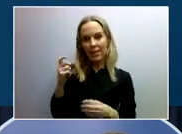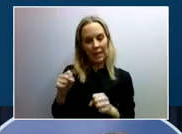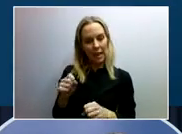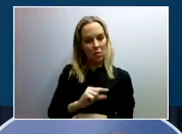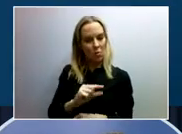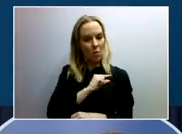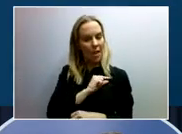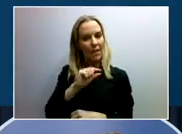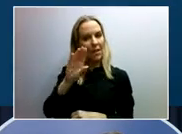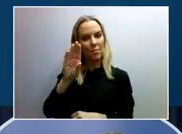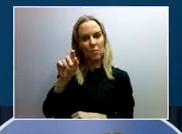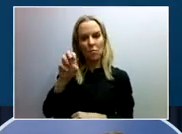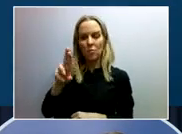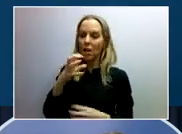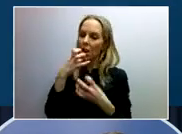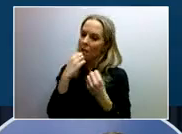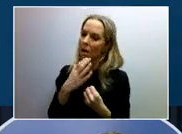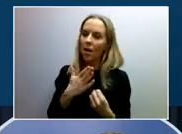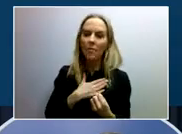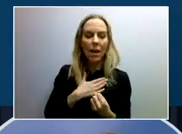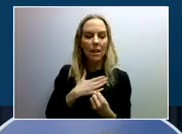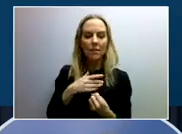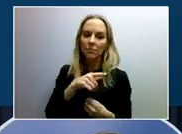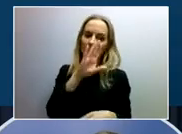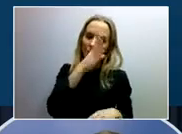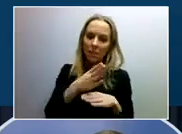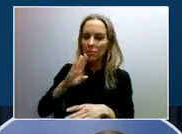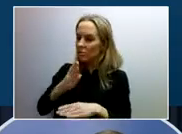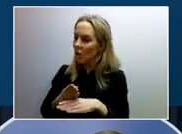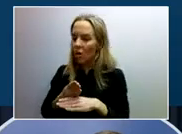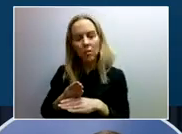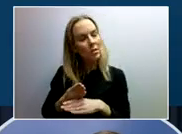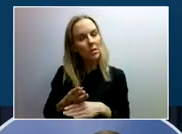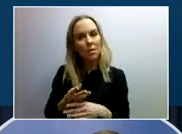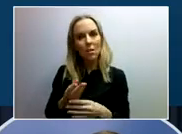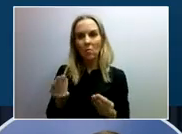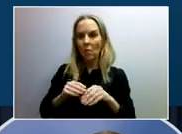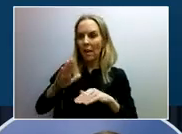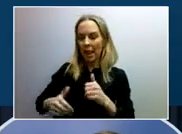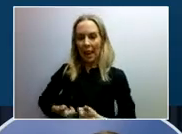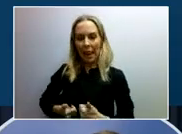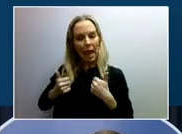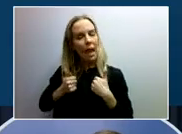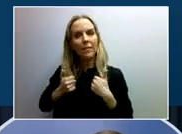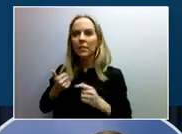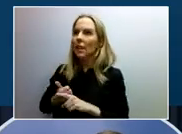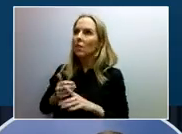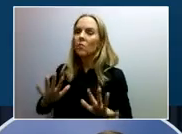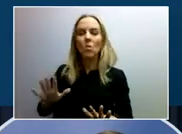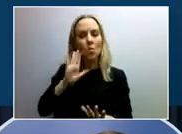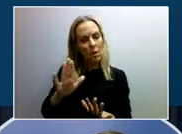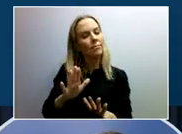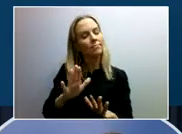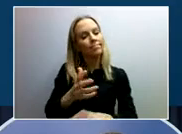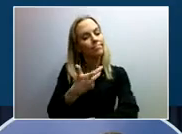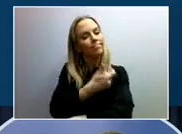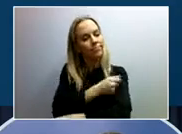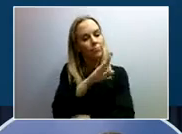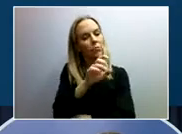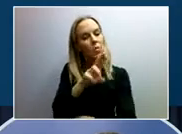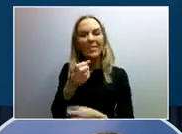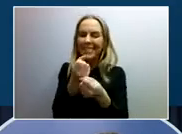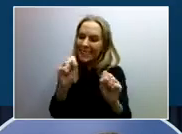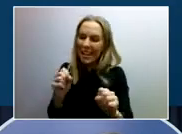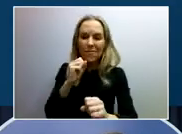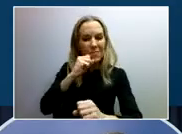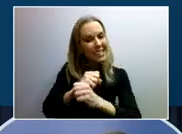that kid and his sister more than life itself. He will be getting his booster. It is safe. It will protect him.